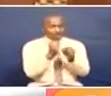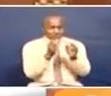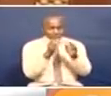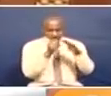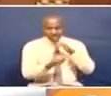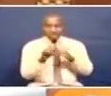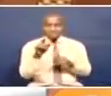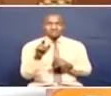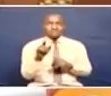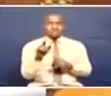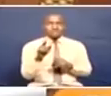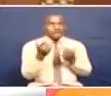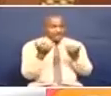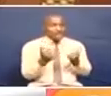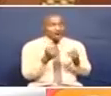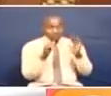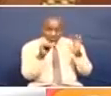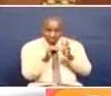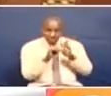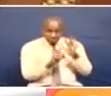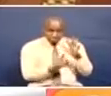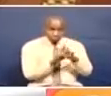So therefore, where, Jeff, you have problems of